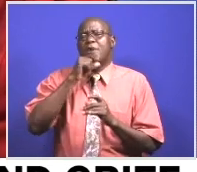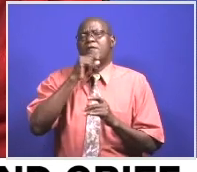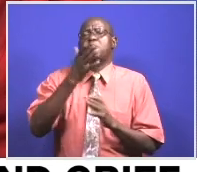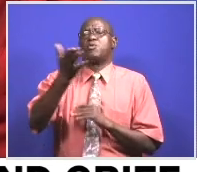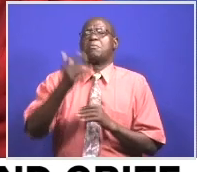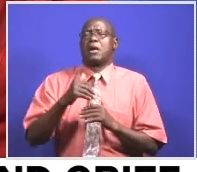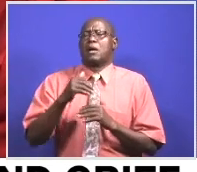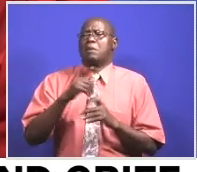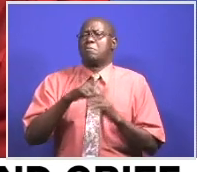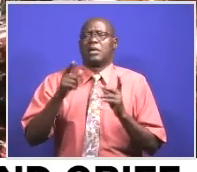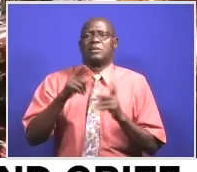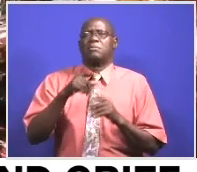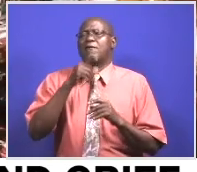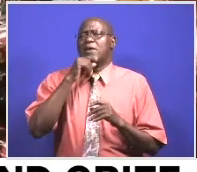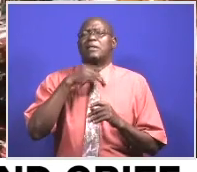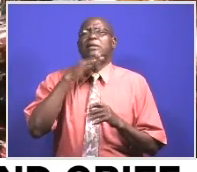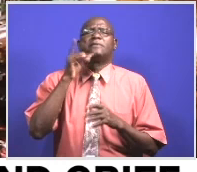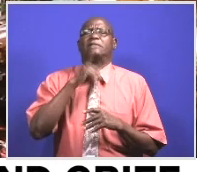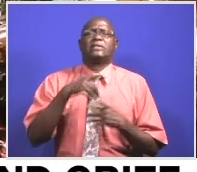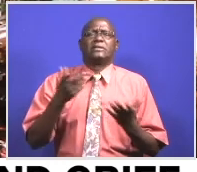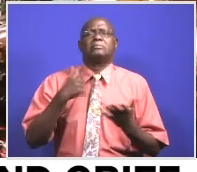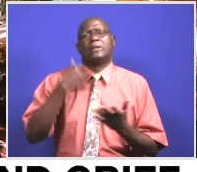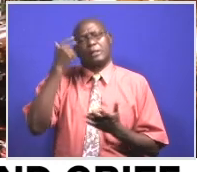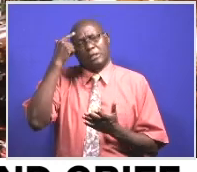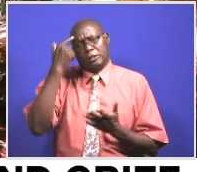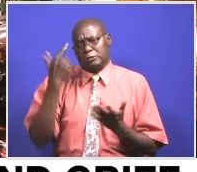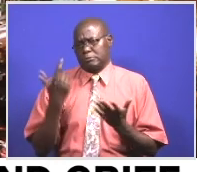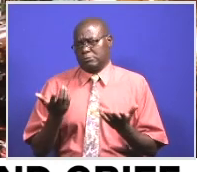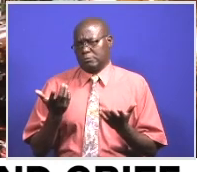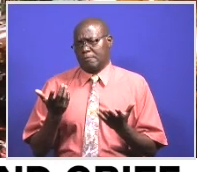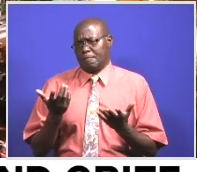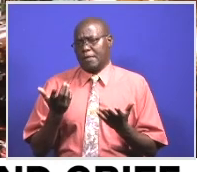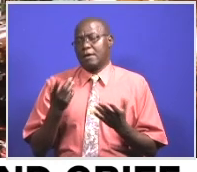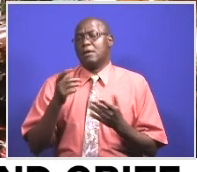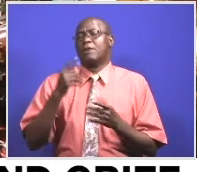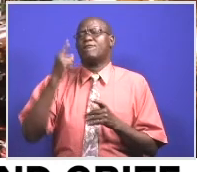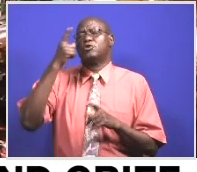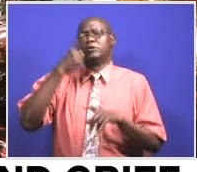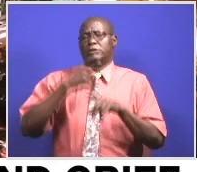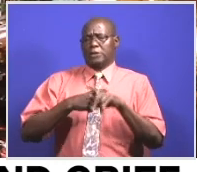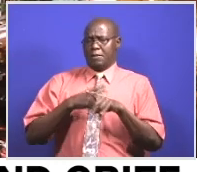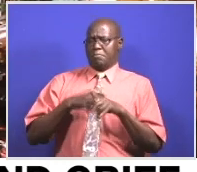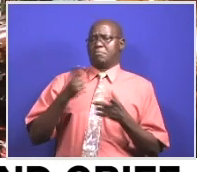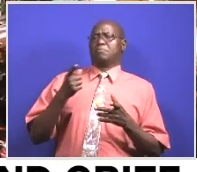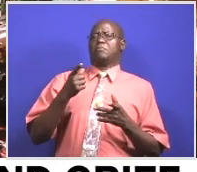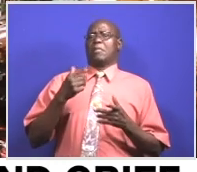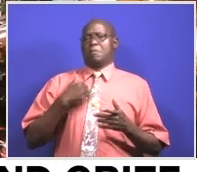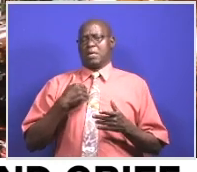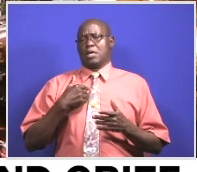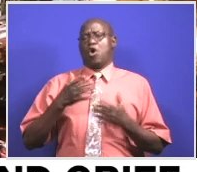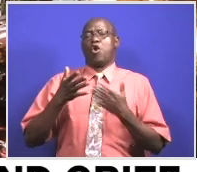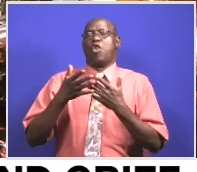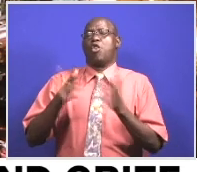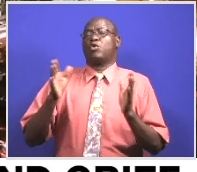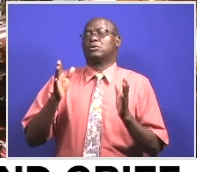your father has passed on. But the first time I experienced loss is when I lost my uncle who